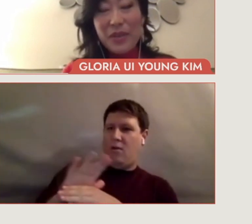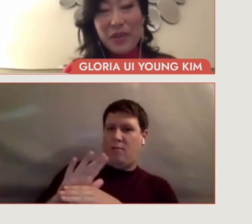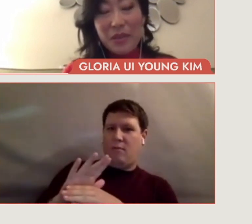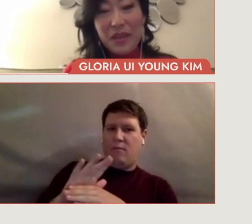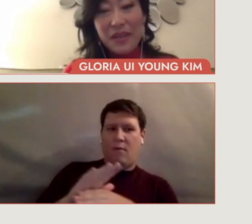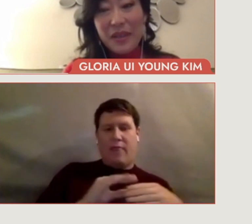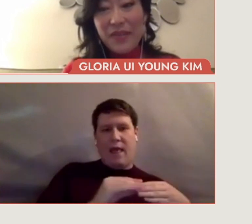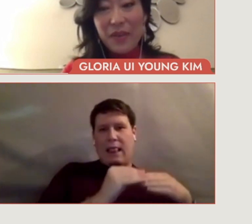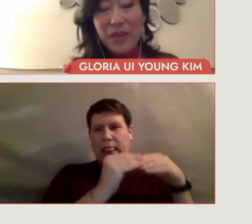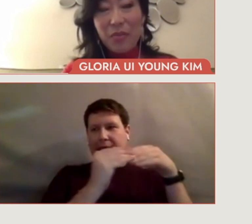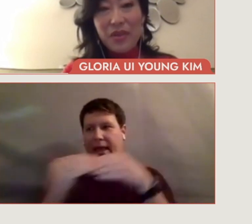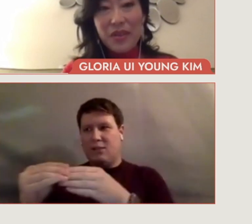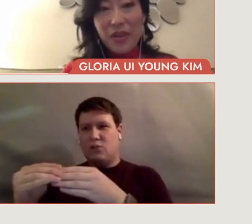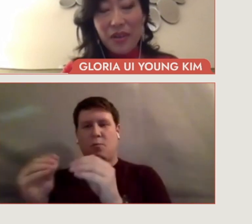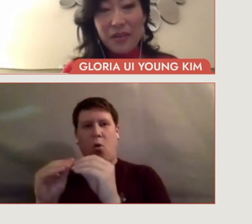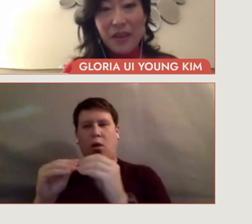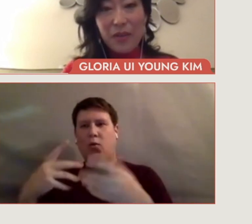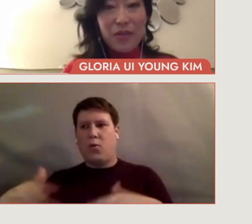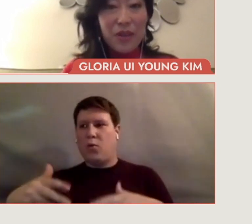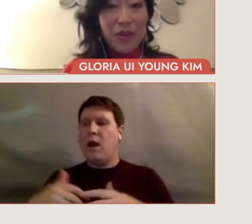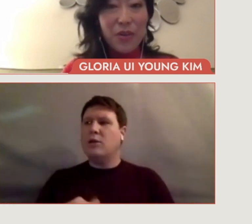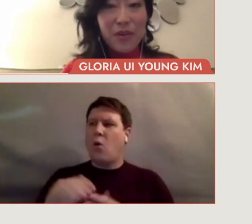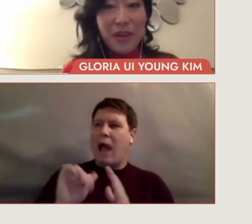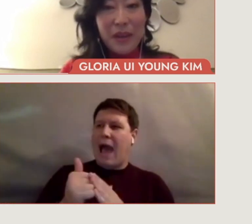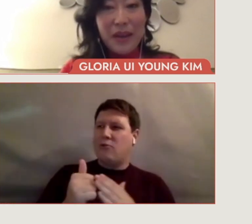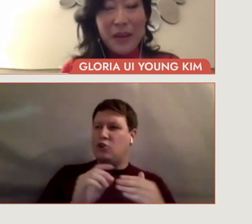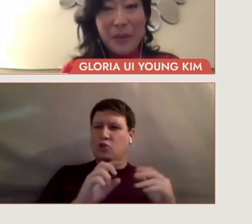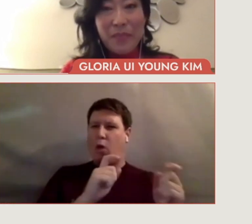it was interesting because I found Deborah such a hard character to know.